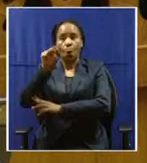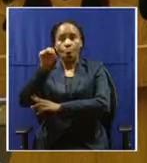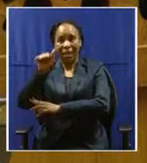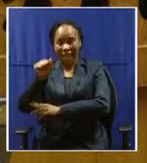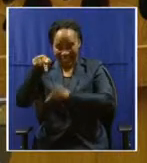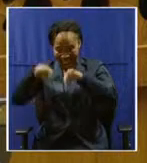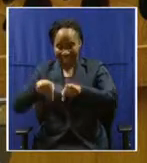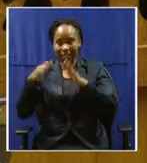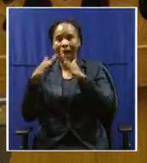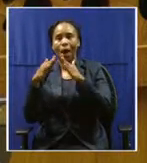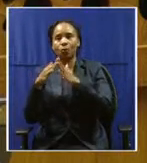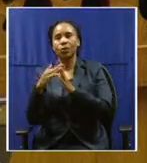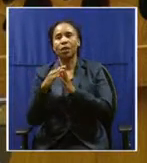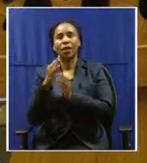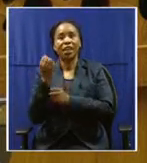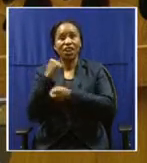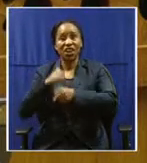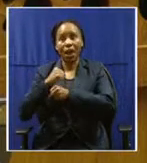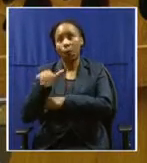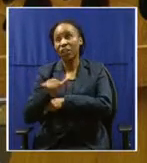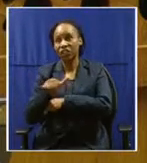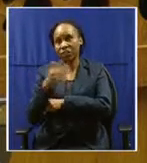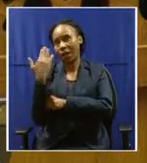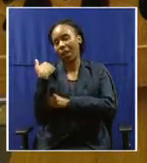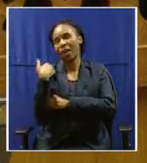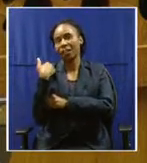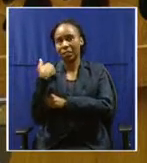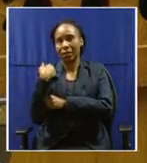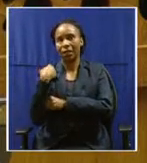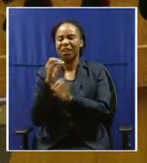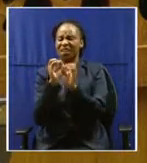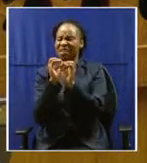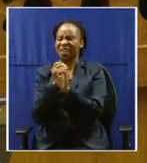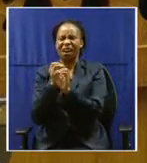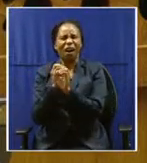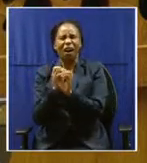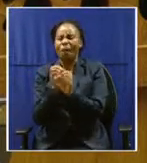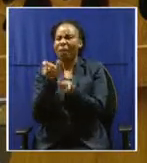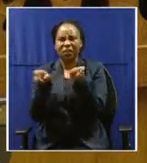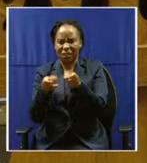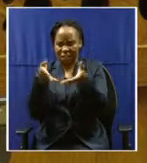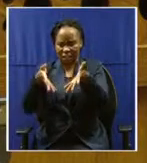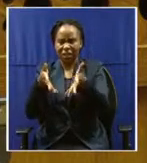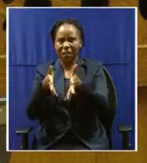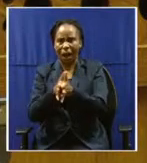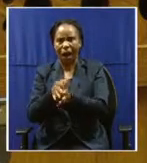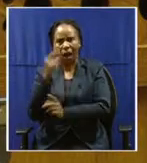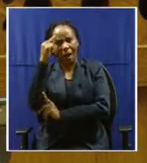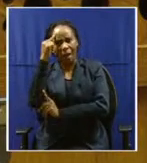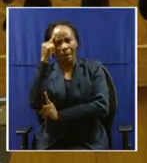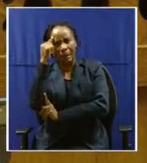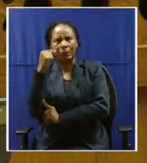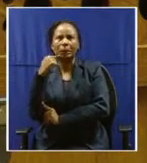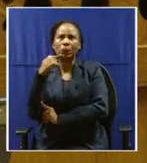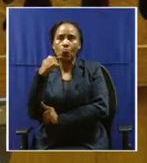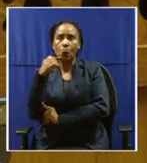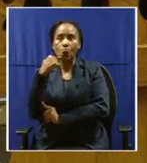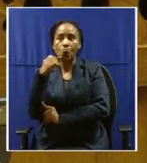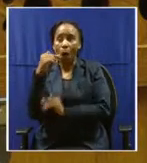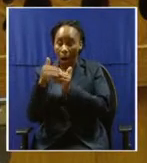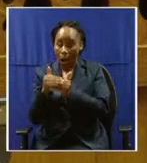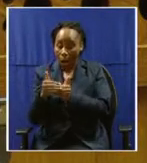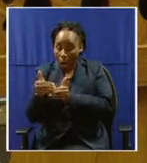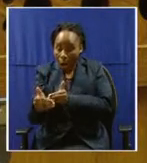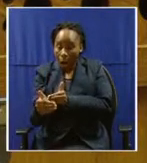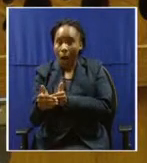year, none of us could have imagined how within a matter of weeks